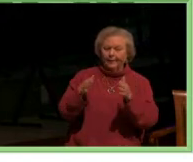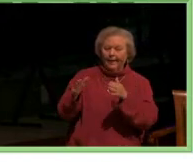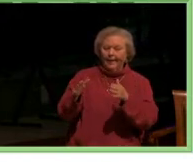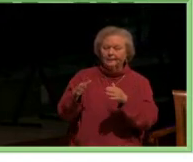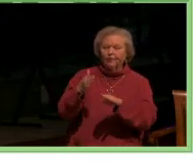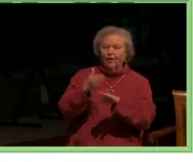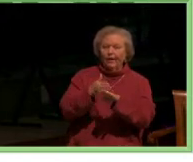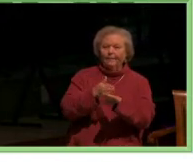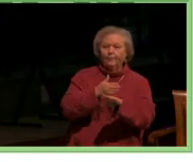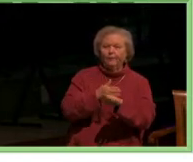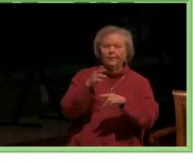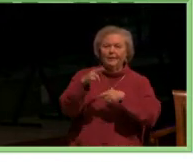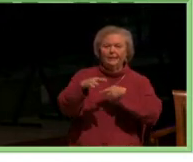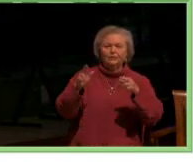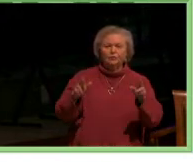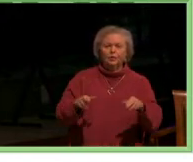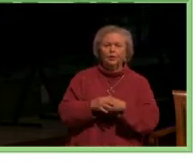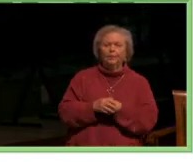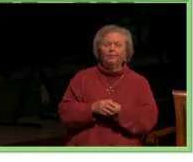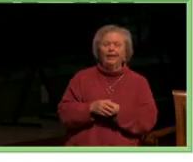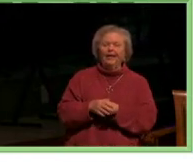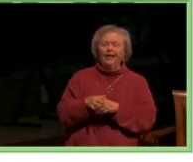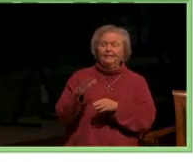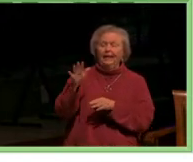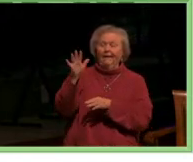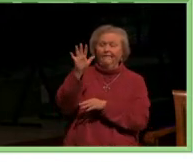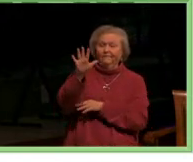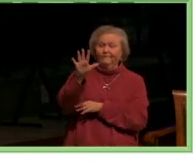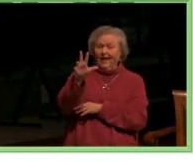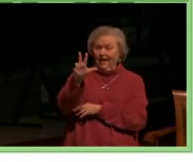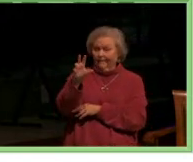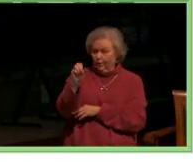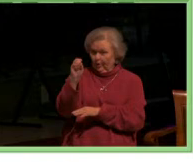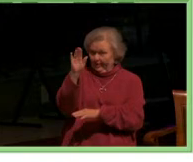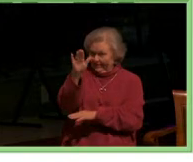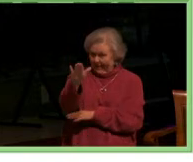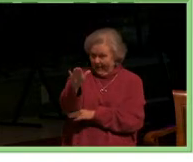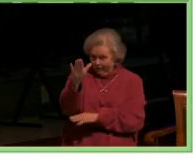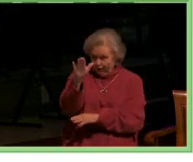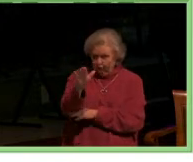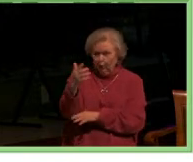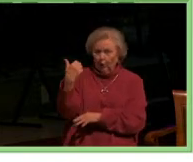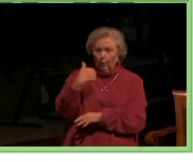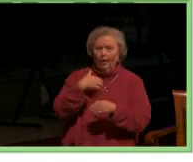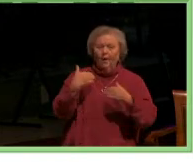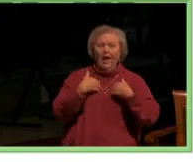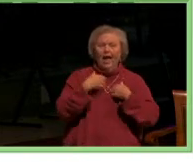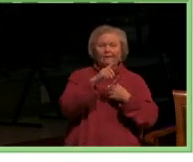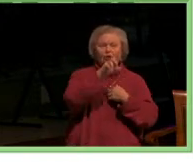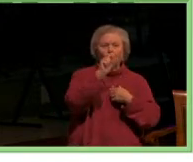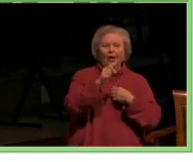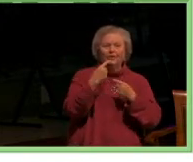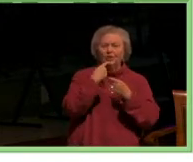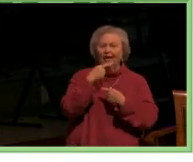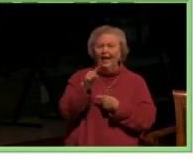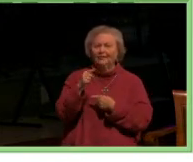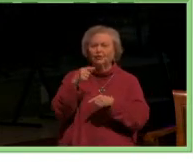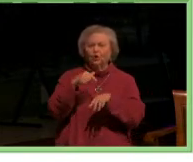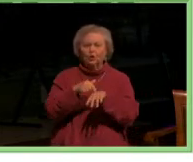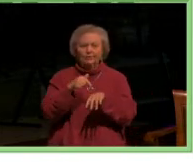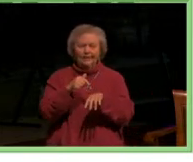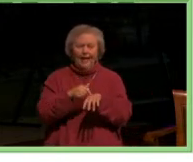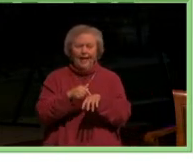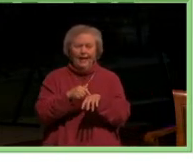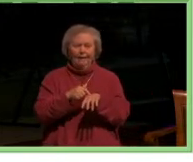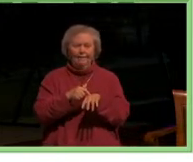and those involved will meet with members who have questions tonight at 5:30. And next weekend, we'll vote on moving forward with the project during